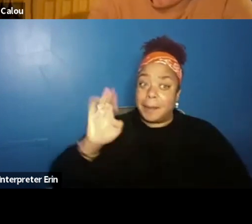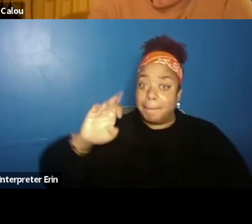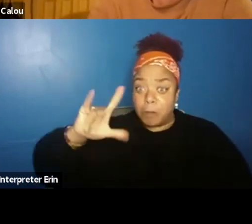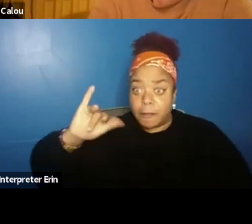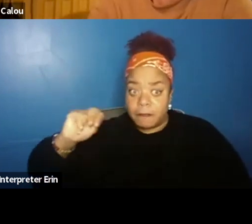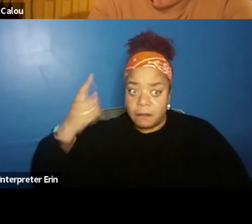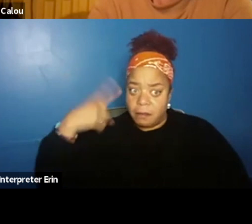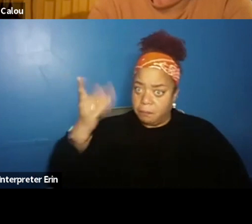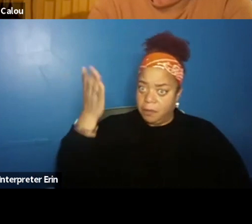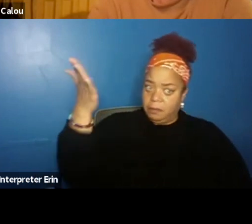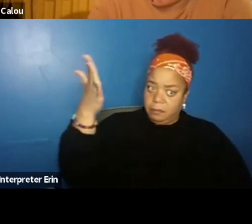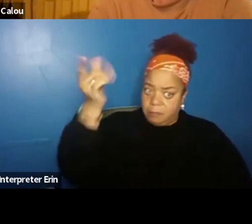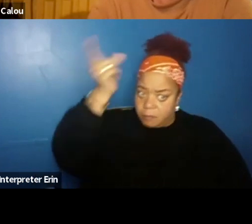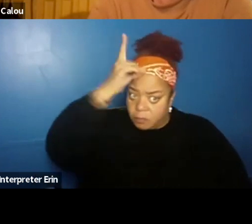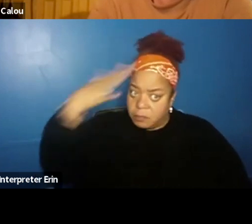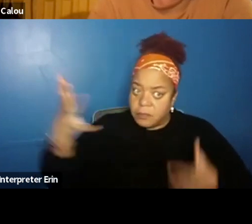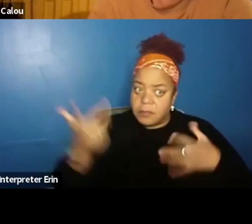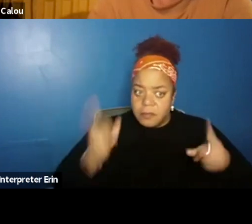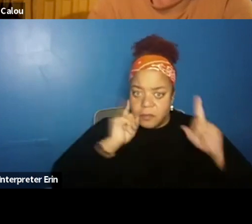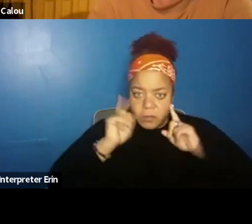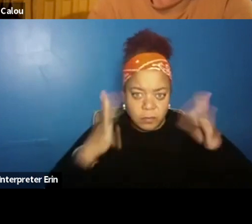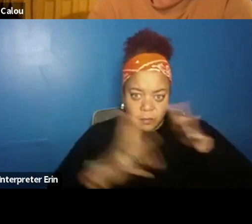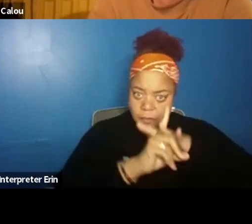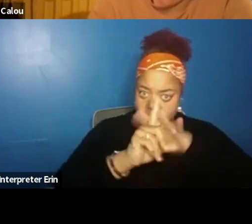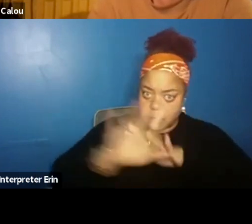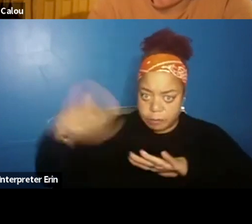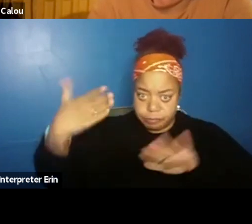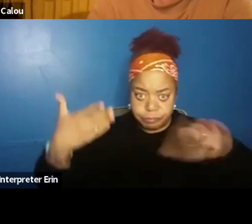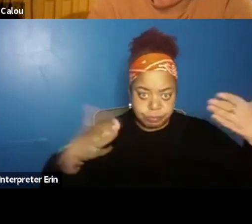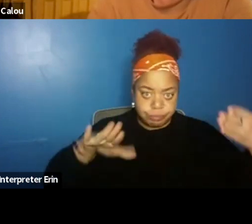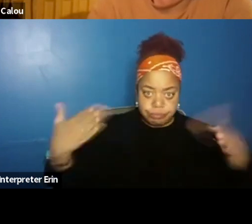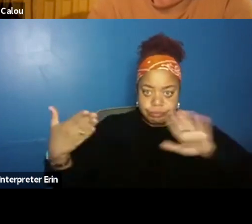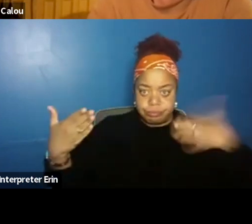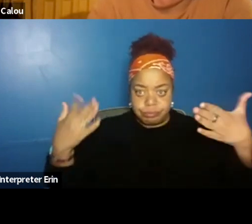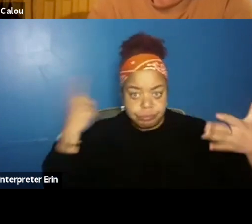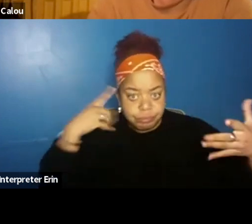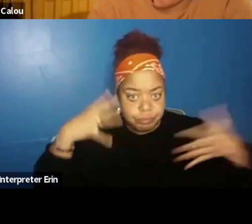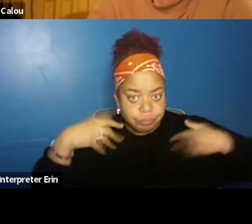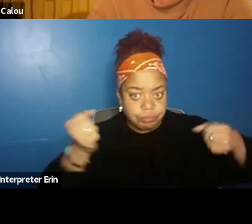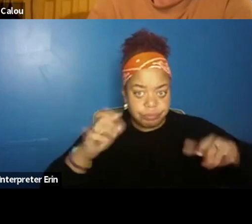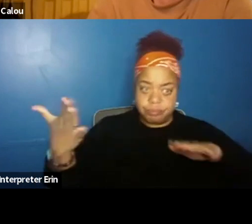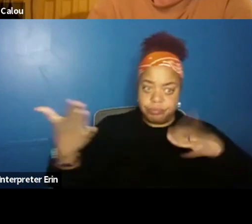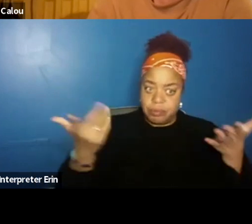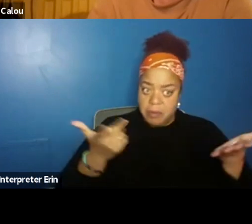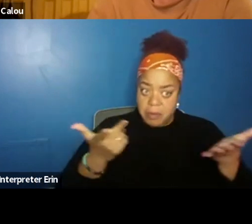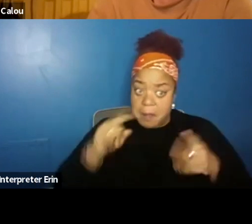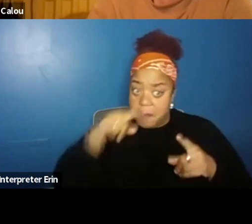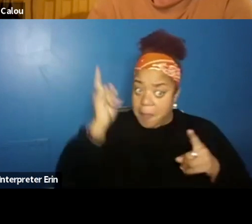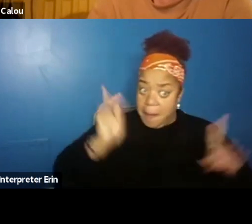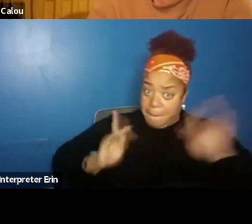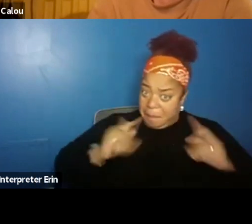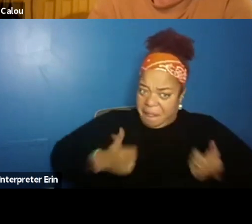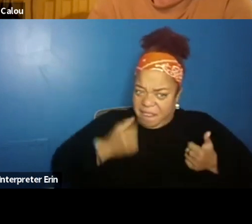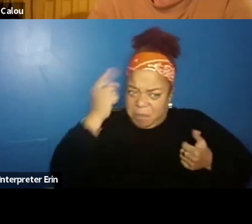that are happening rapidly there of Black people living with mental health issues. Okay. So for me, what ends